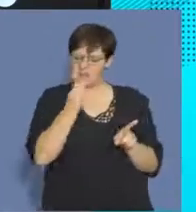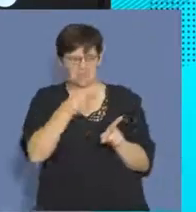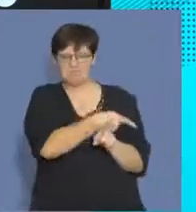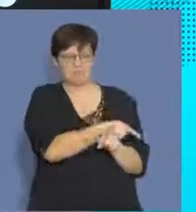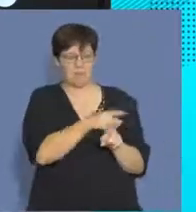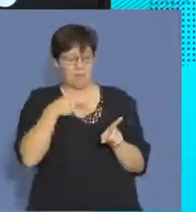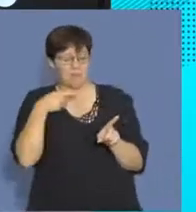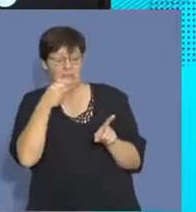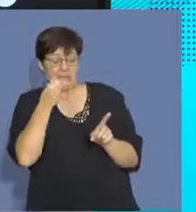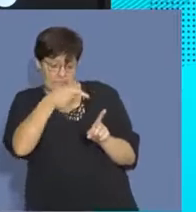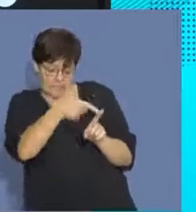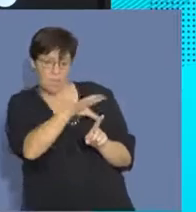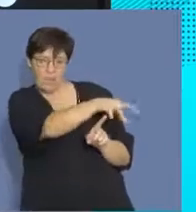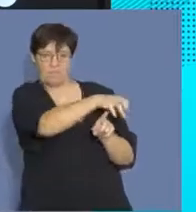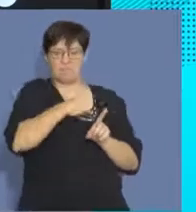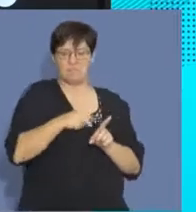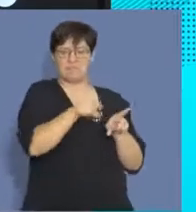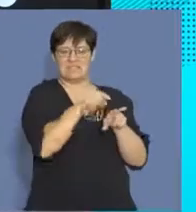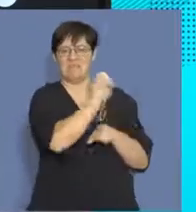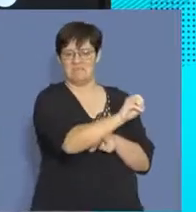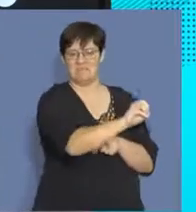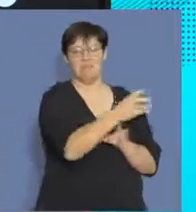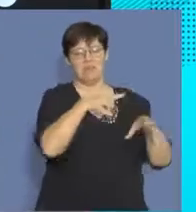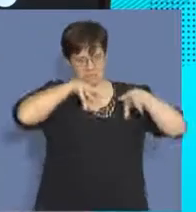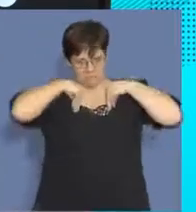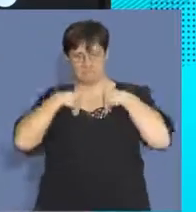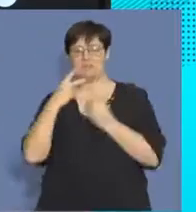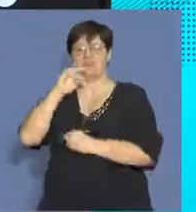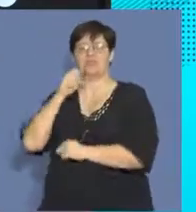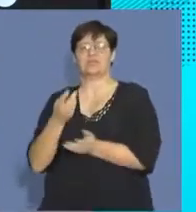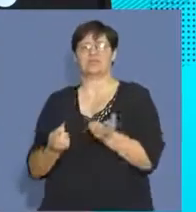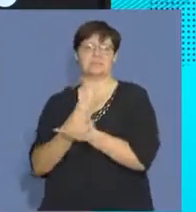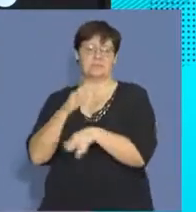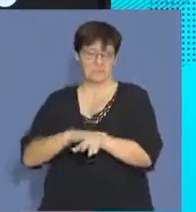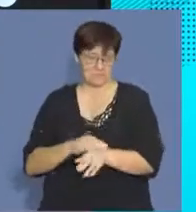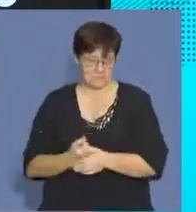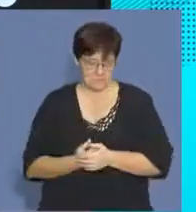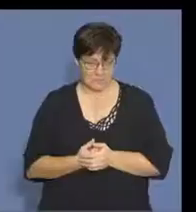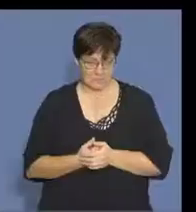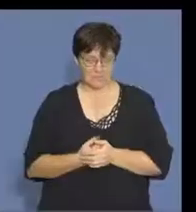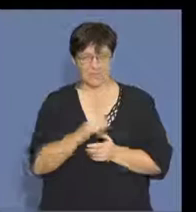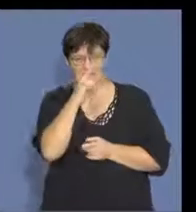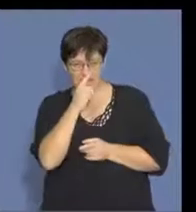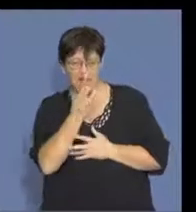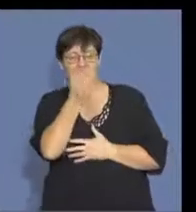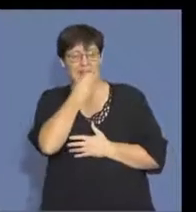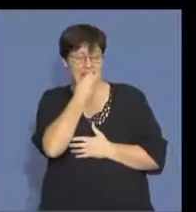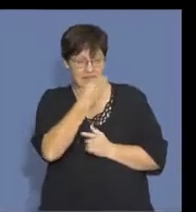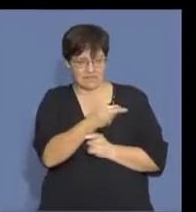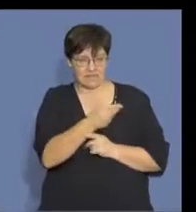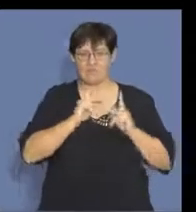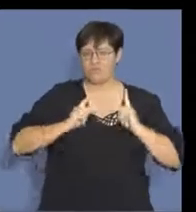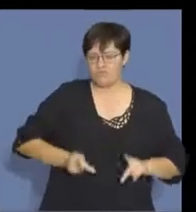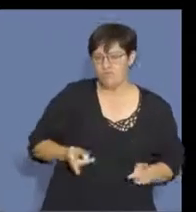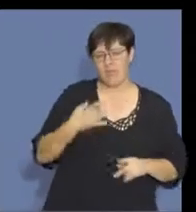ingesting the amino acids in there, which contain the nitrogen. So again, we're seeing how ingestion, which is by humans